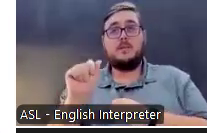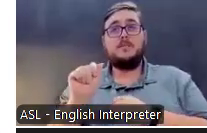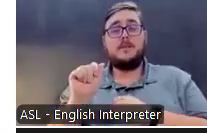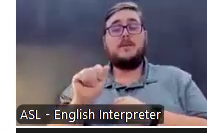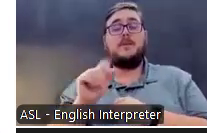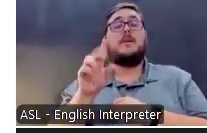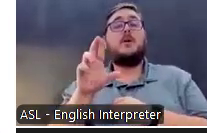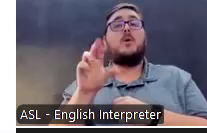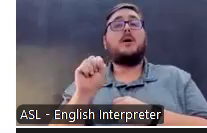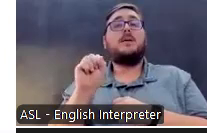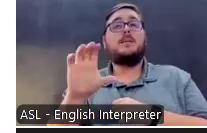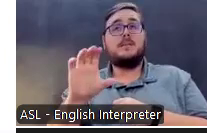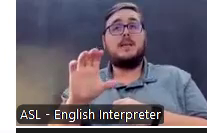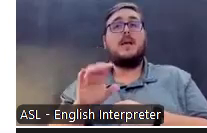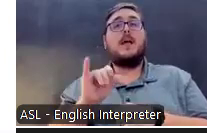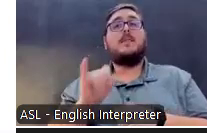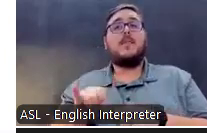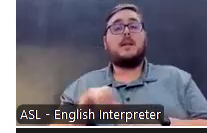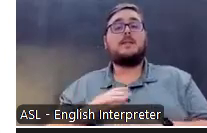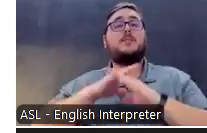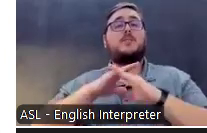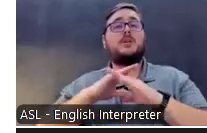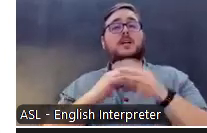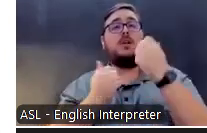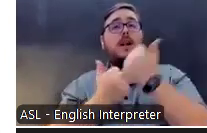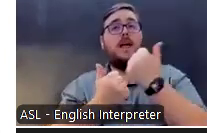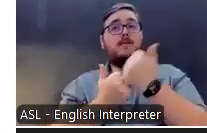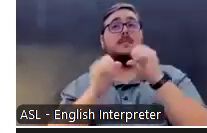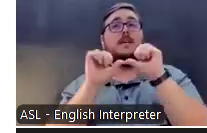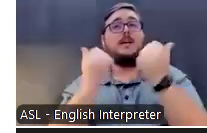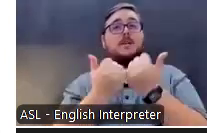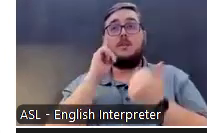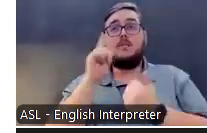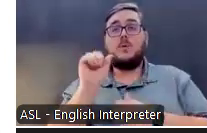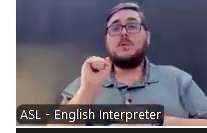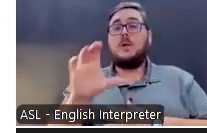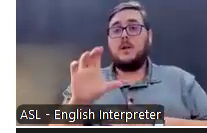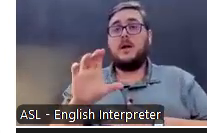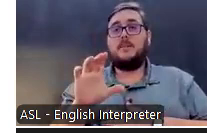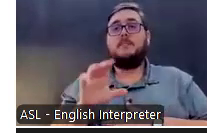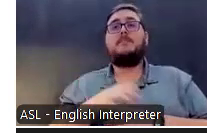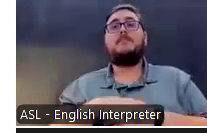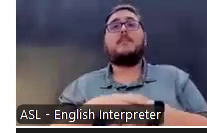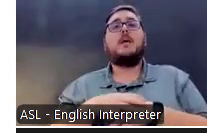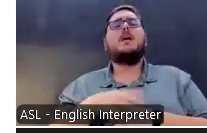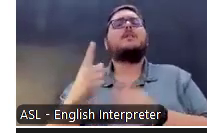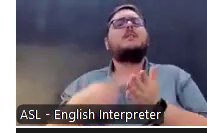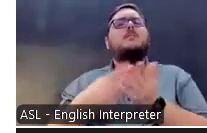DRSC is the Protection and Advocacy Agency for South Carolina. Those also go by the acronym